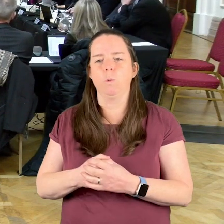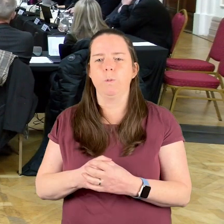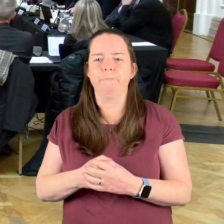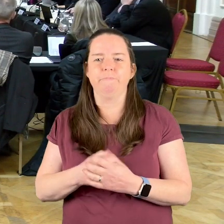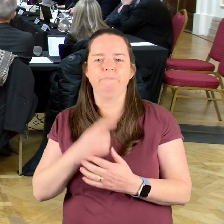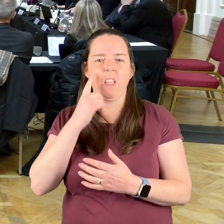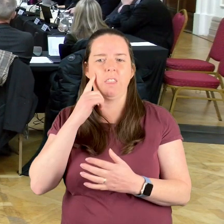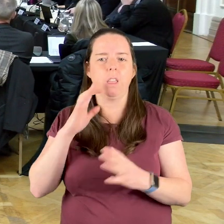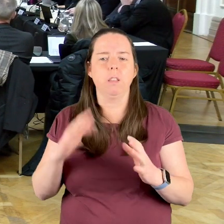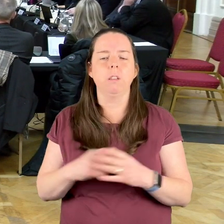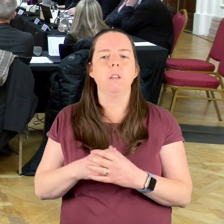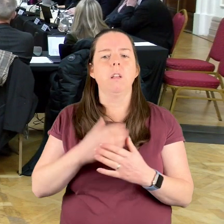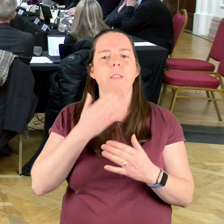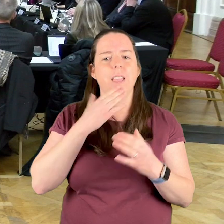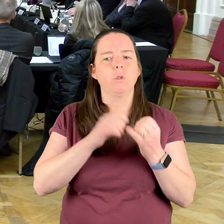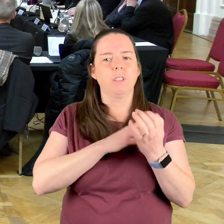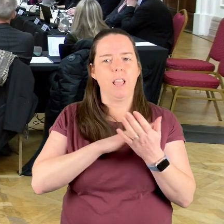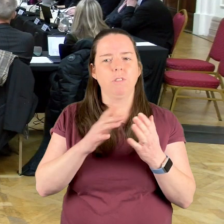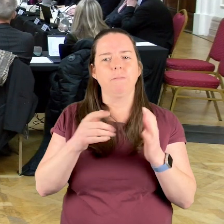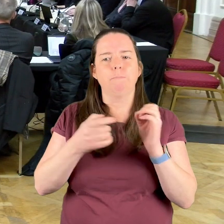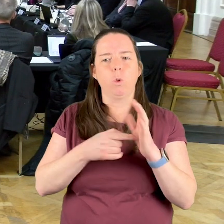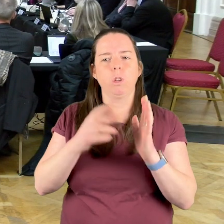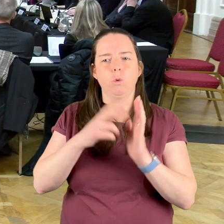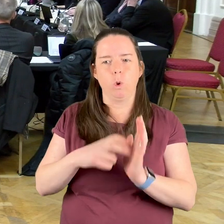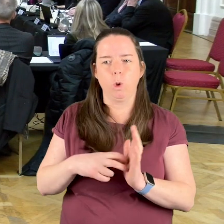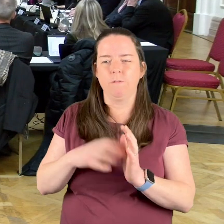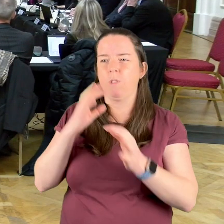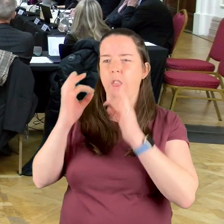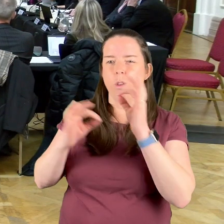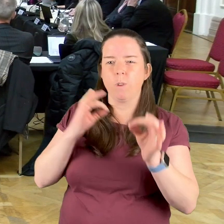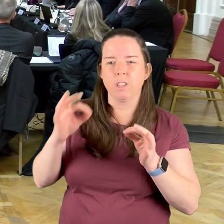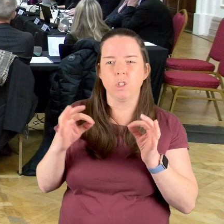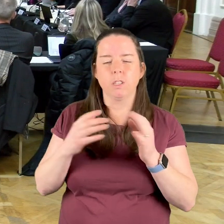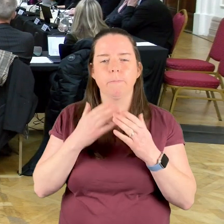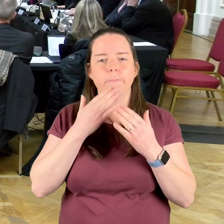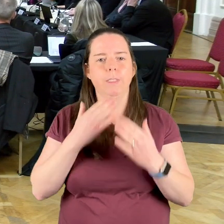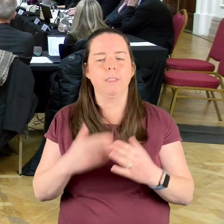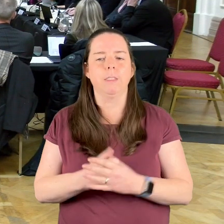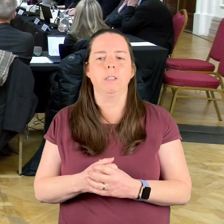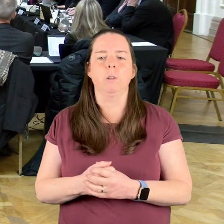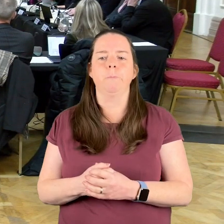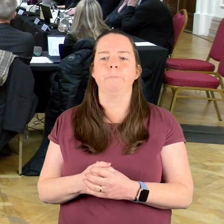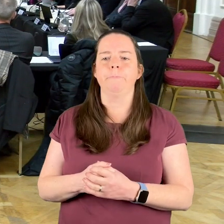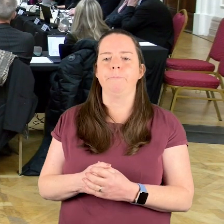Thank you, Sarah. Important to note. Any other questions?